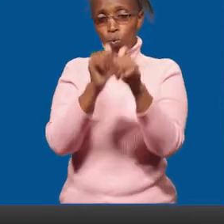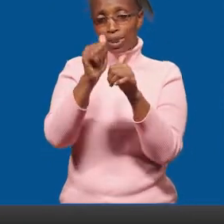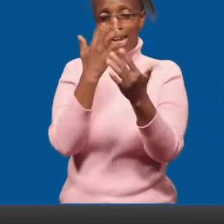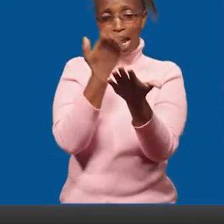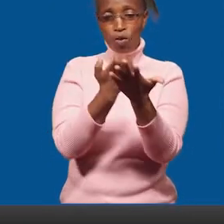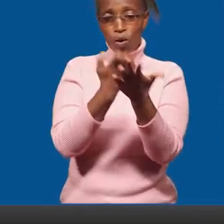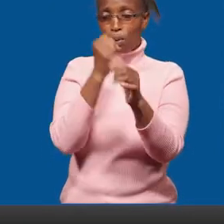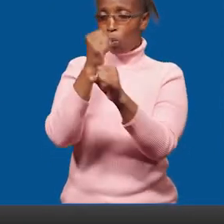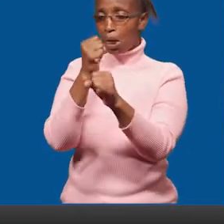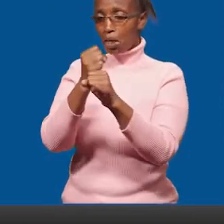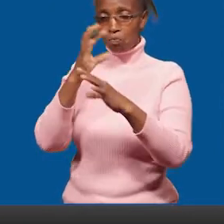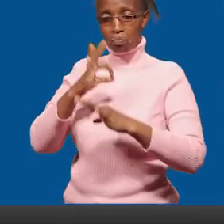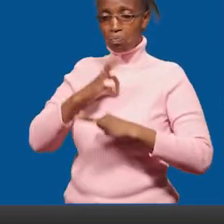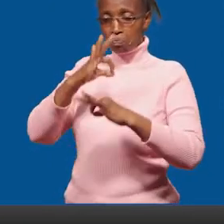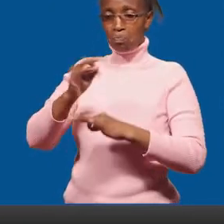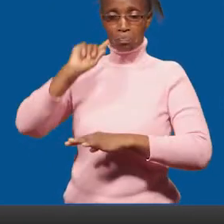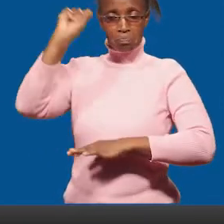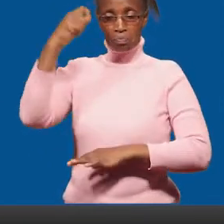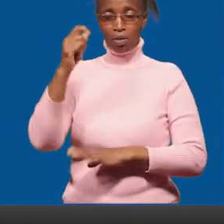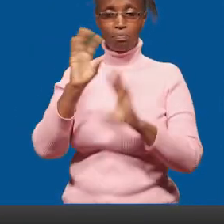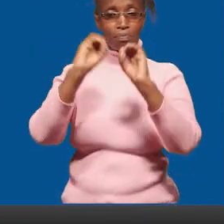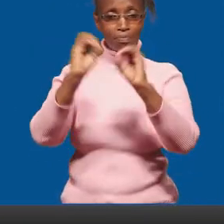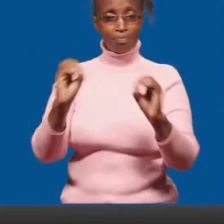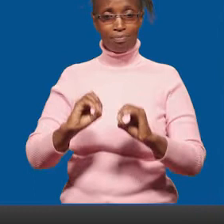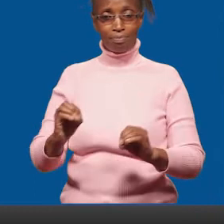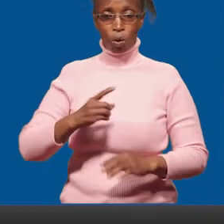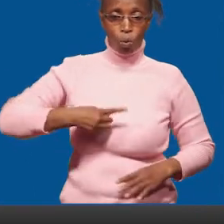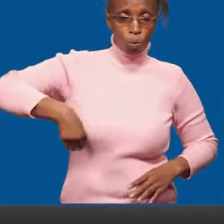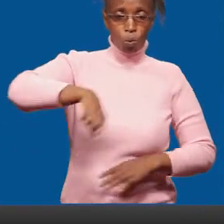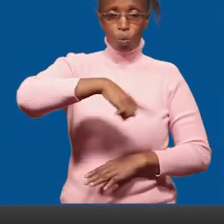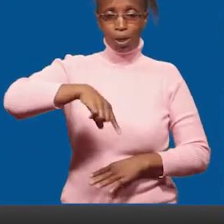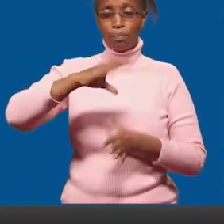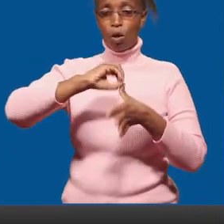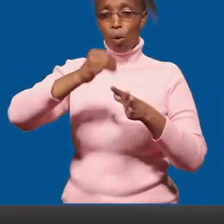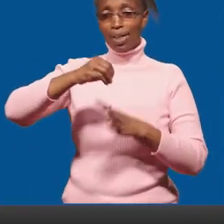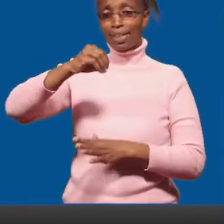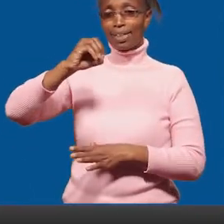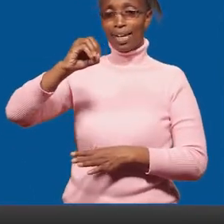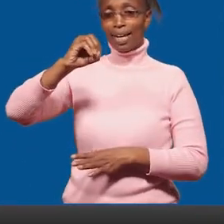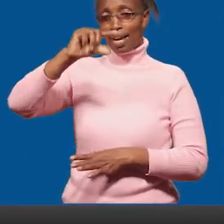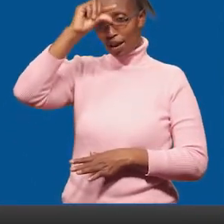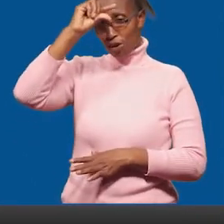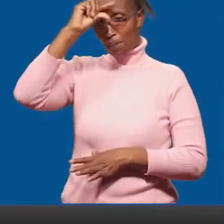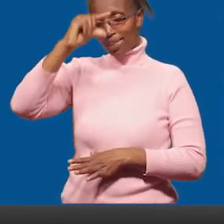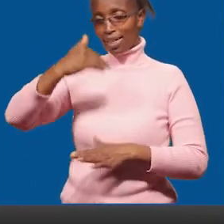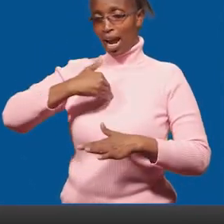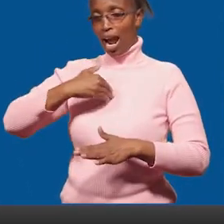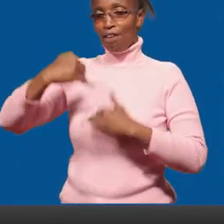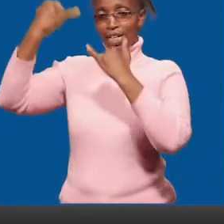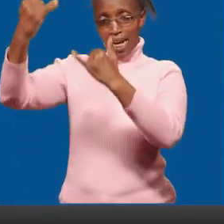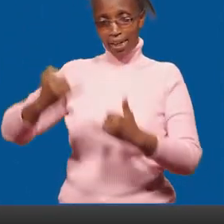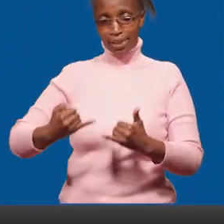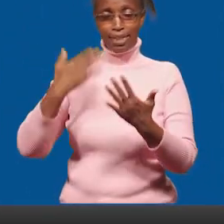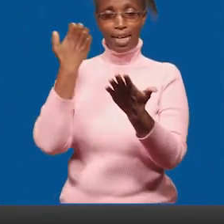working for the interest of Kenyans. We, or the government, the present administration has